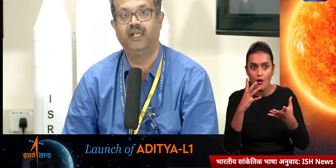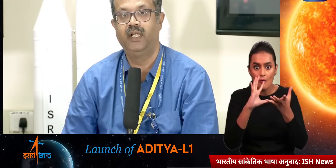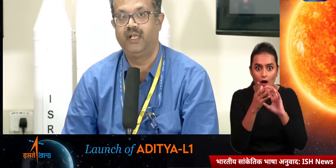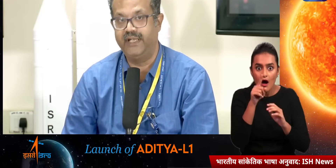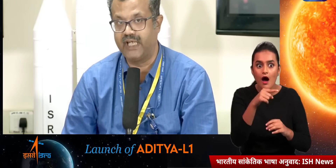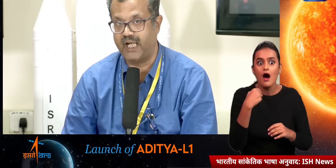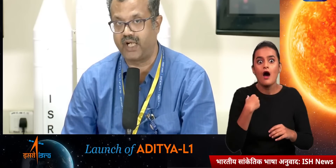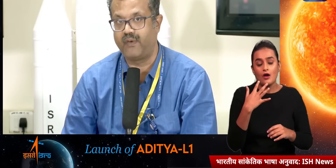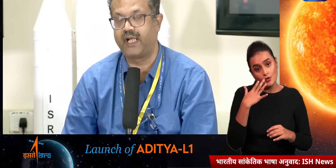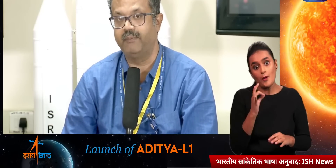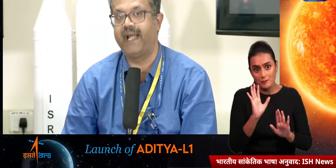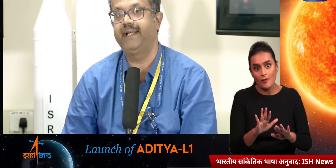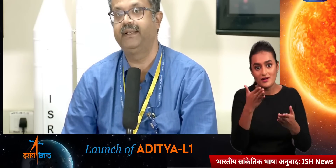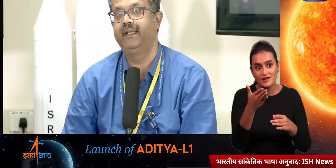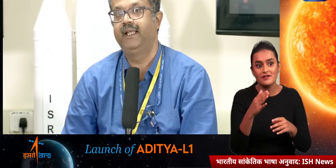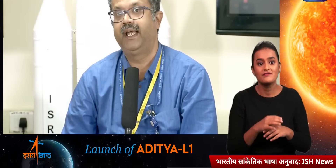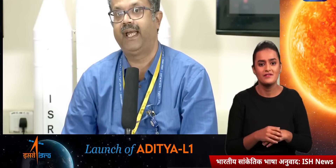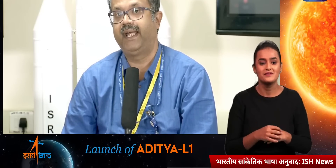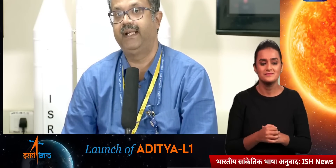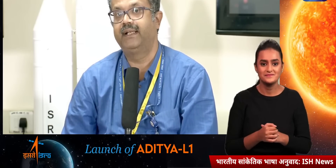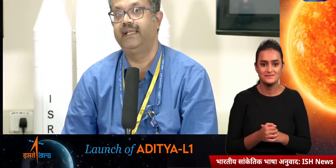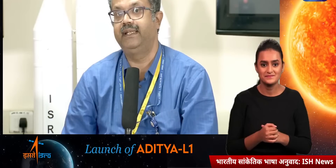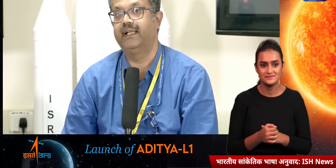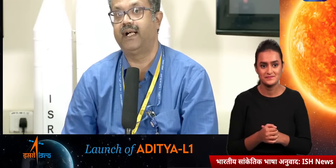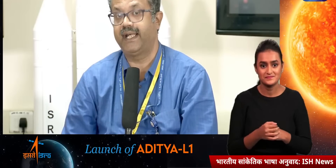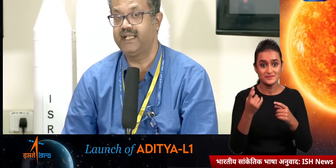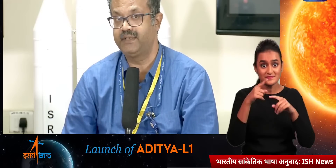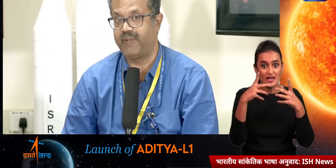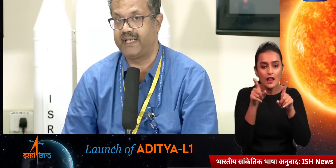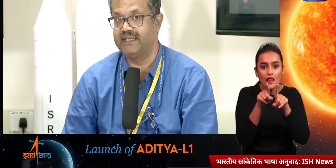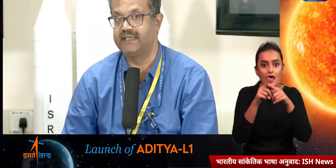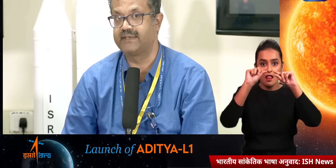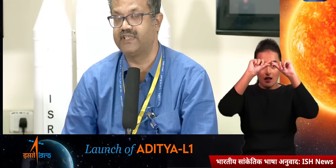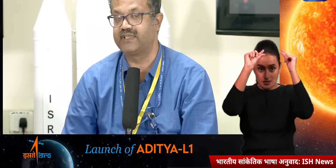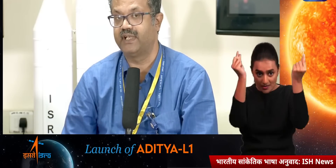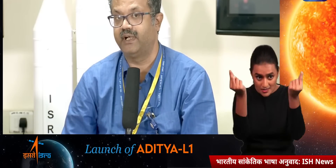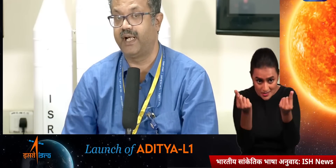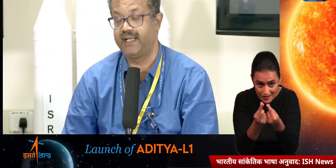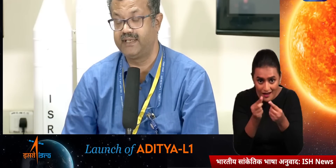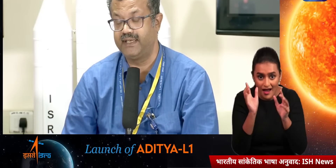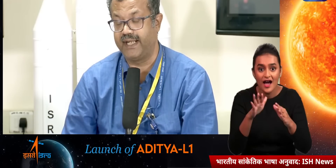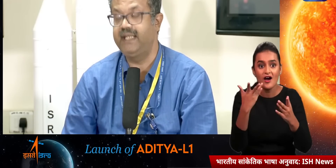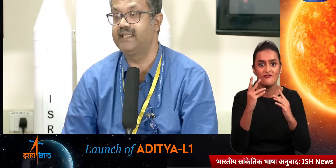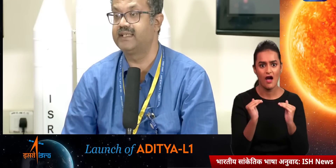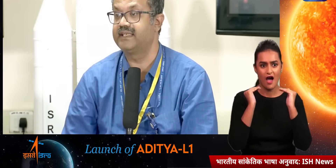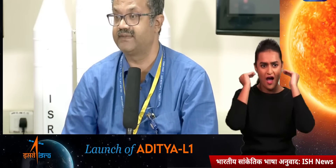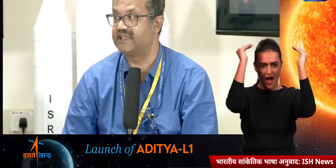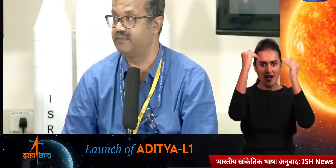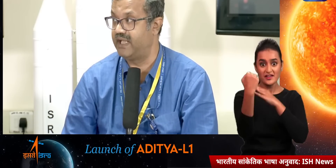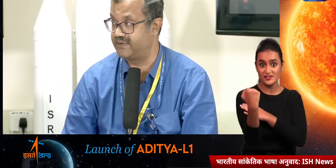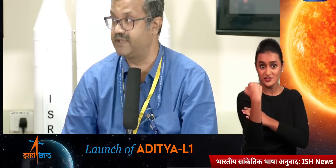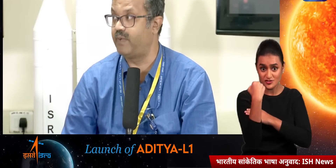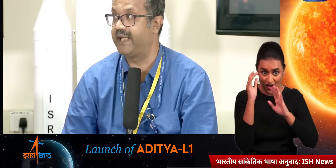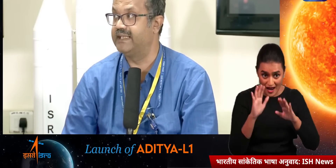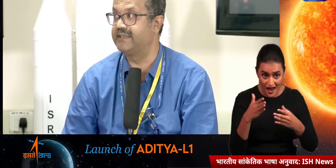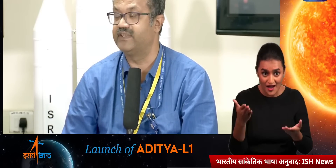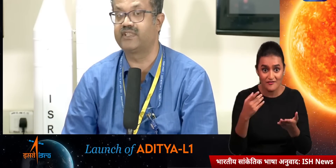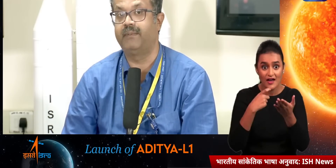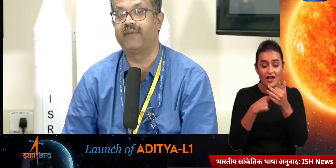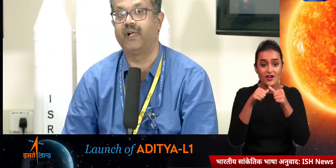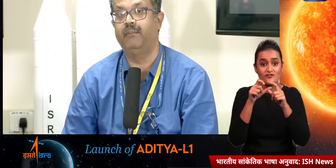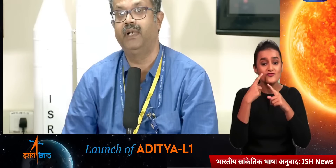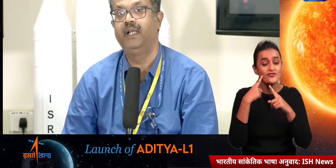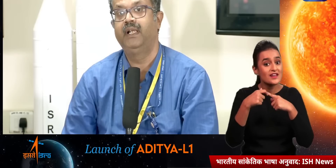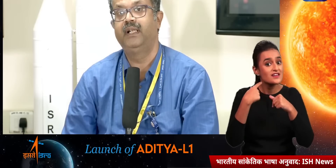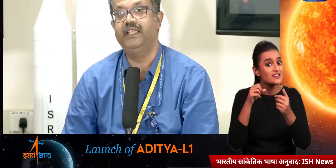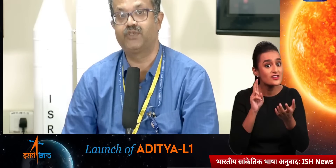like near ultraviolet band, and the high energy particles, which is high energy radiations as well as particles which is